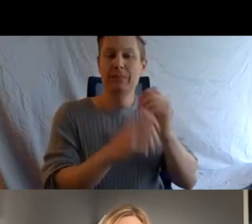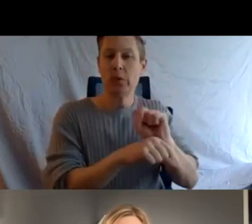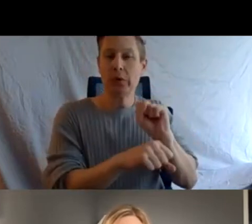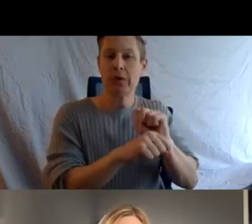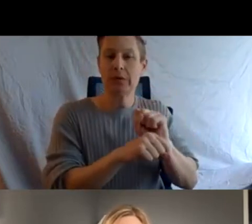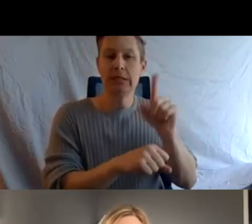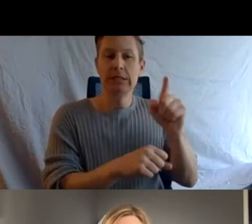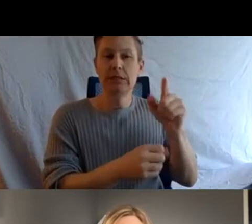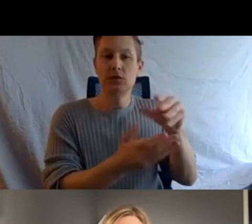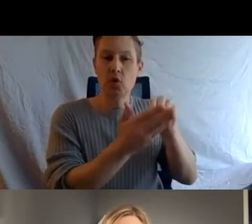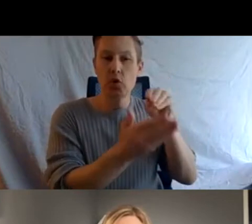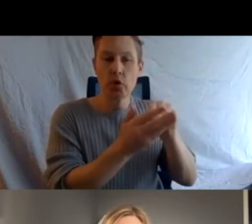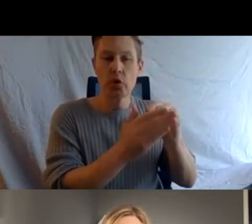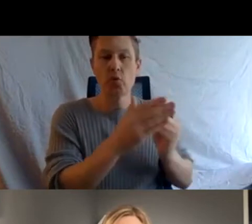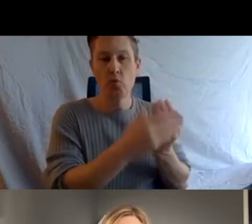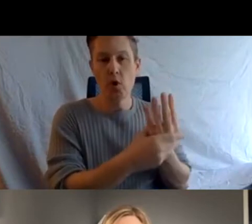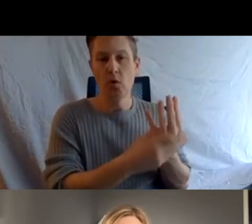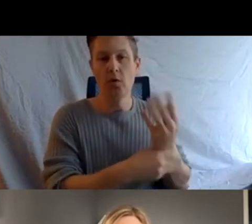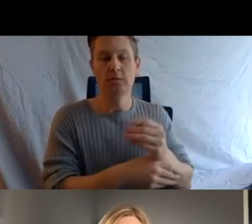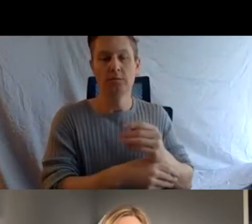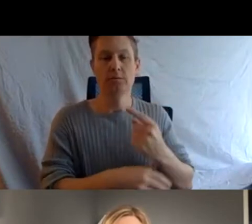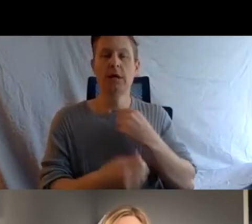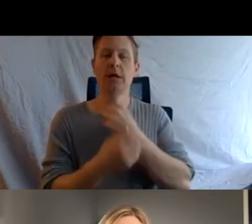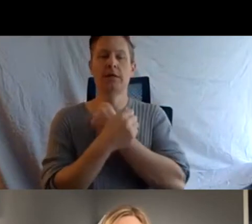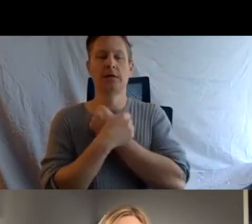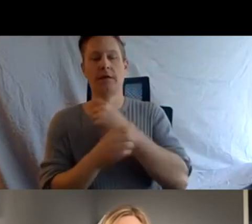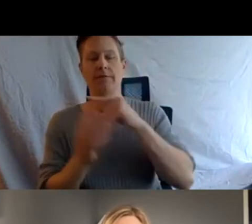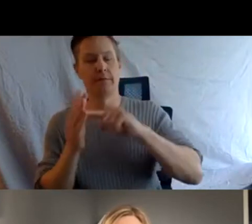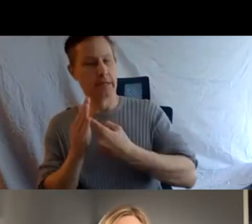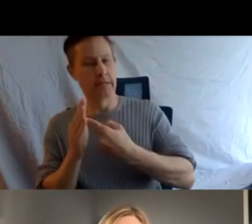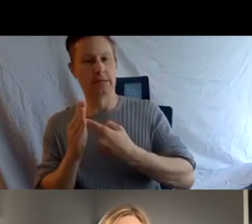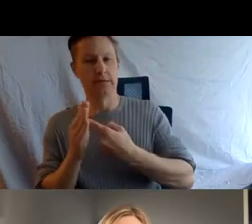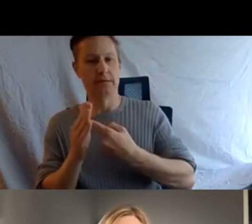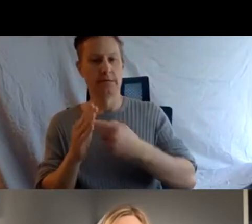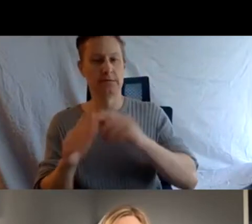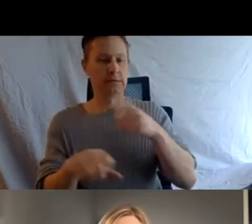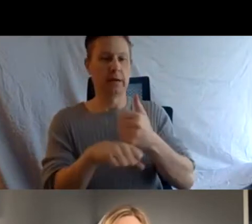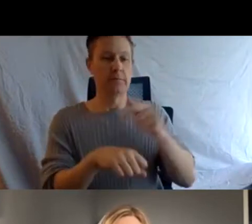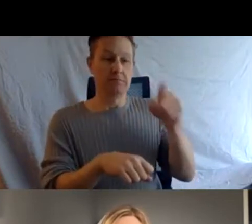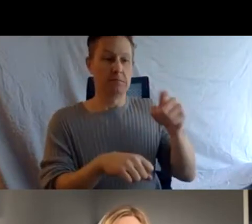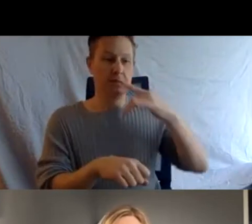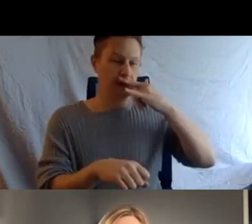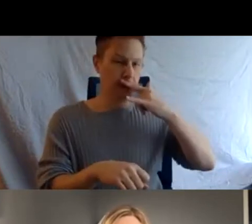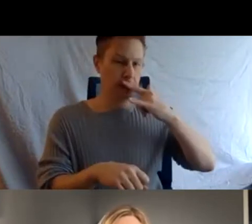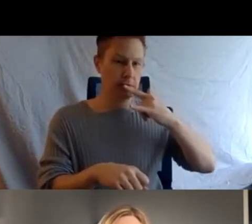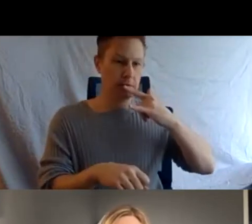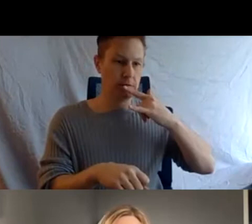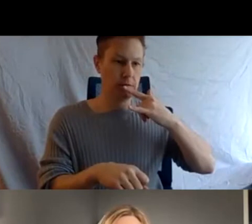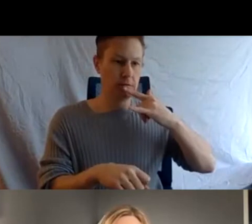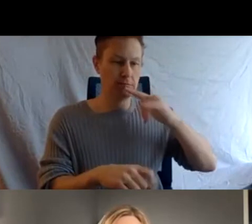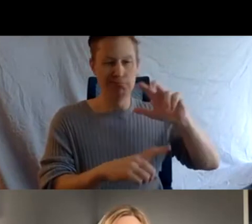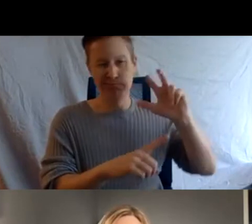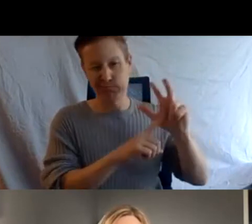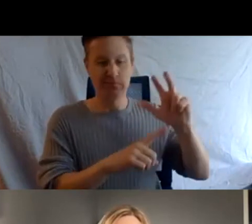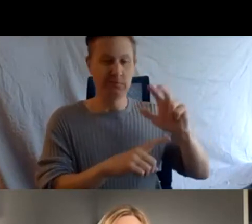that's one of the great things I love about the pilot. It just establishes right out the bat, this kid rocks, you